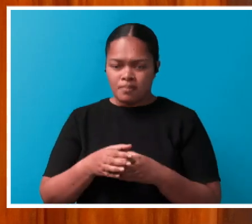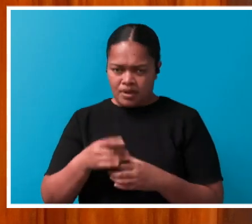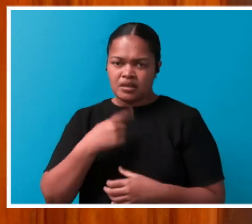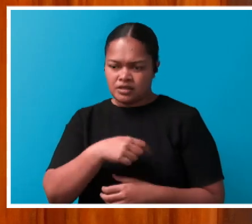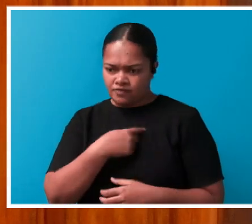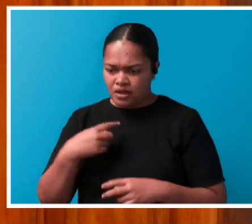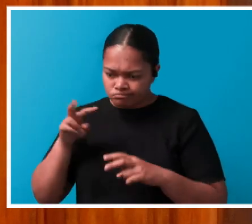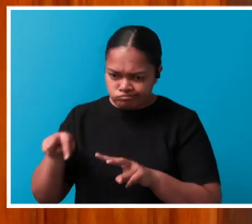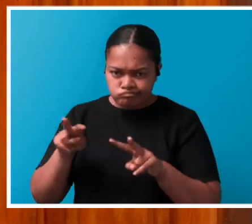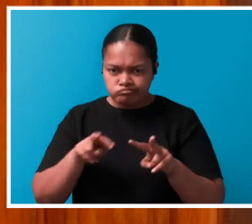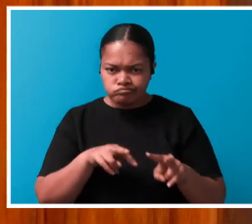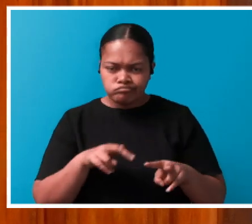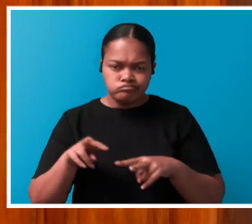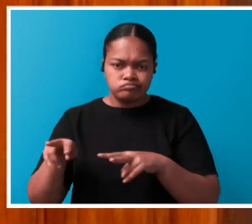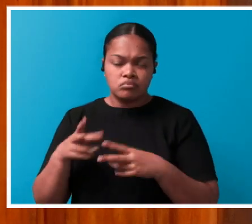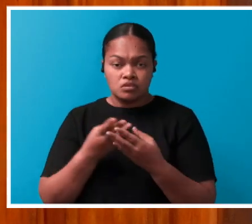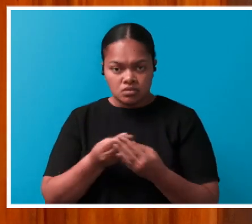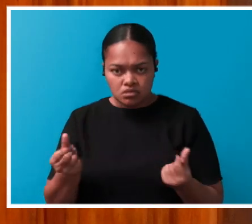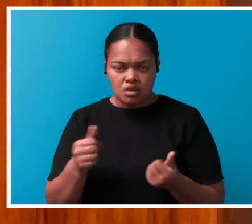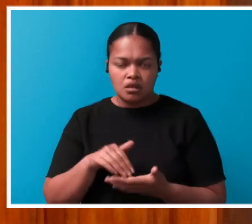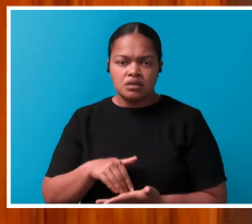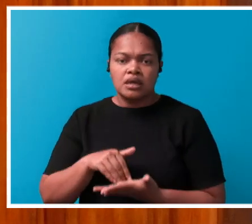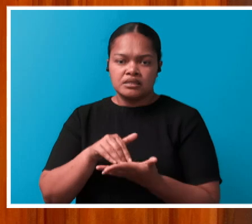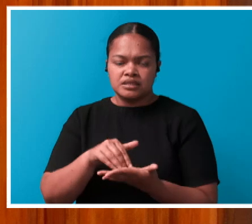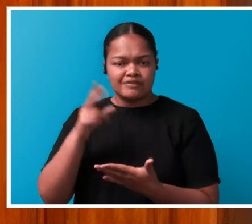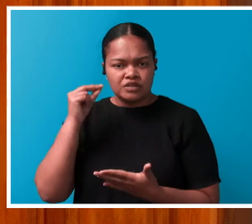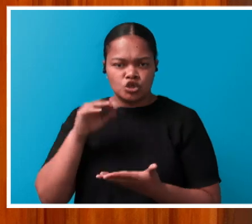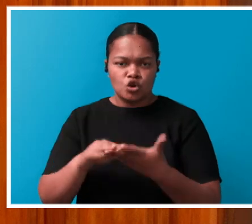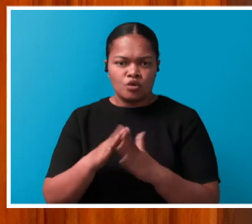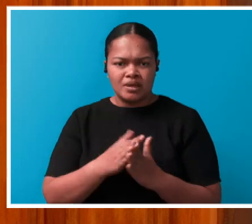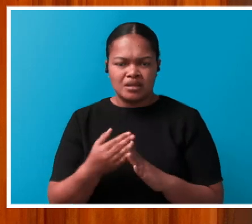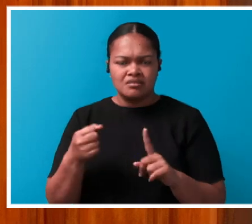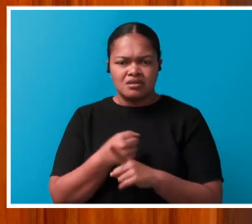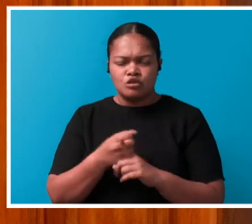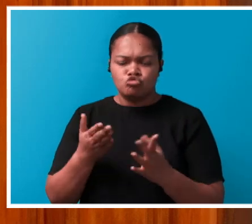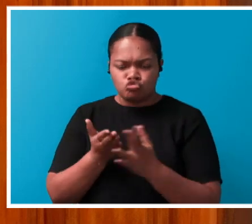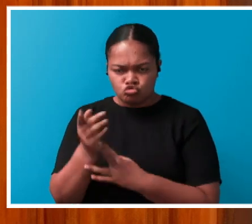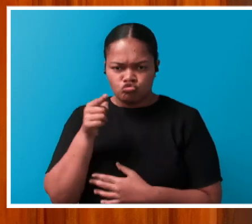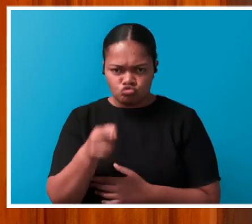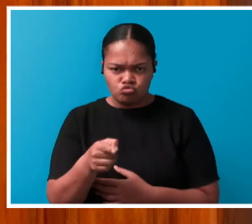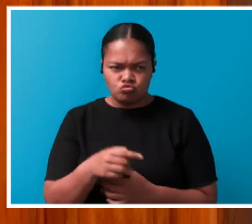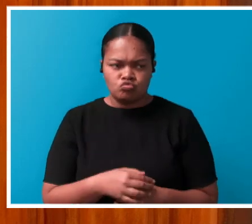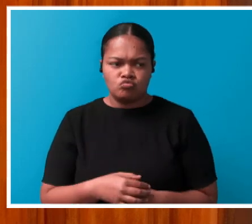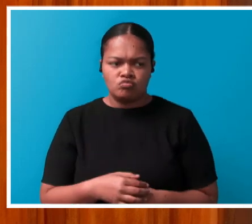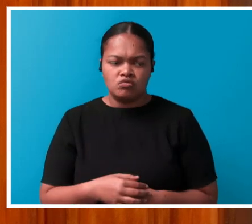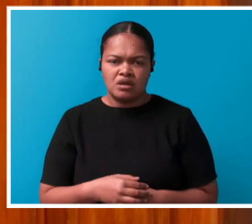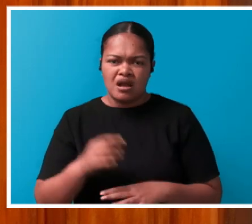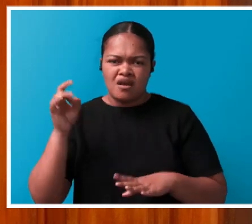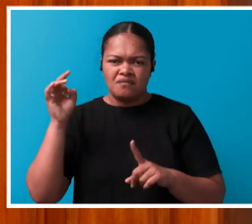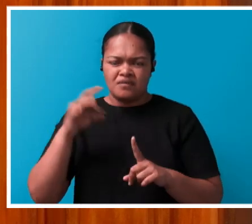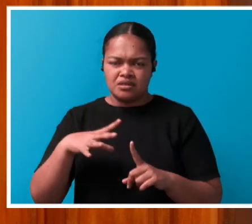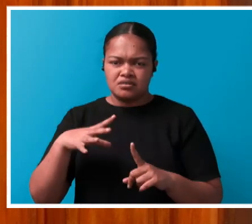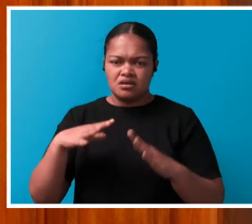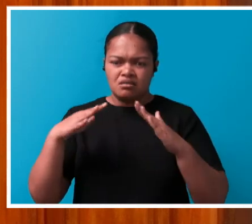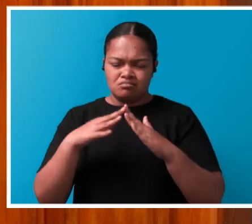practical solutions that would assist Fijian communities navigate through this predicament that has affected